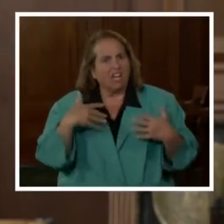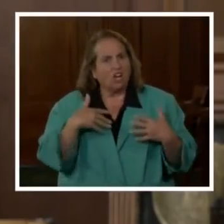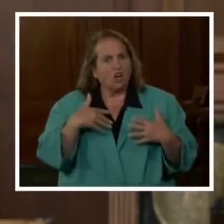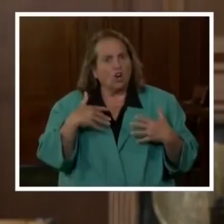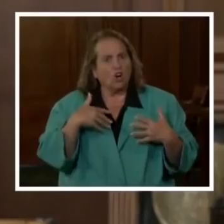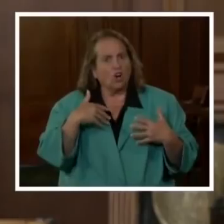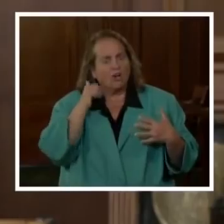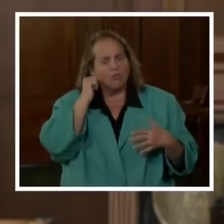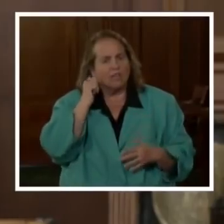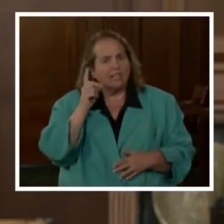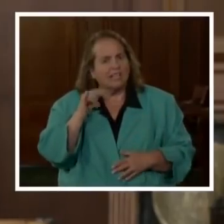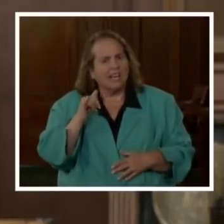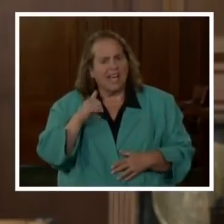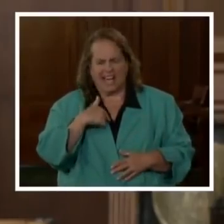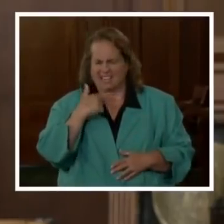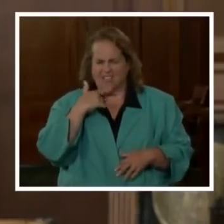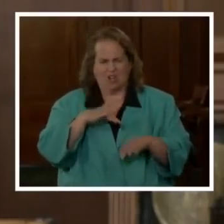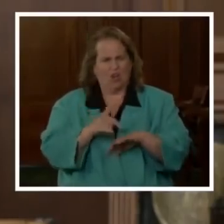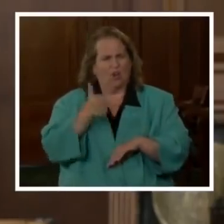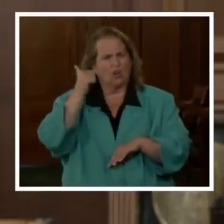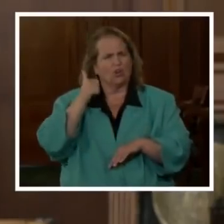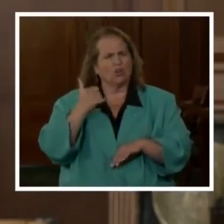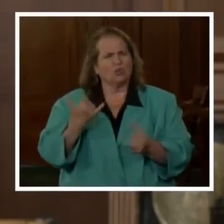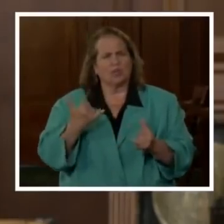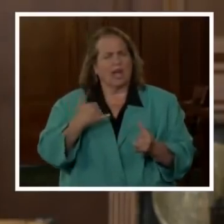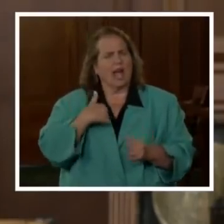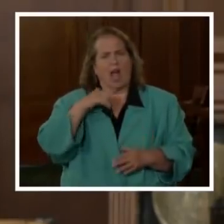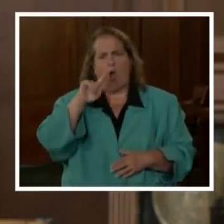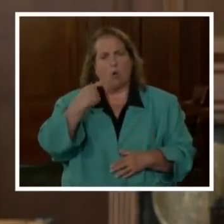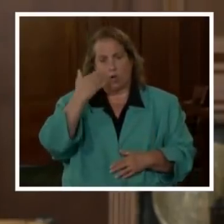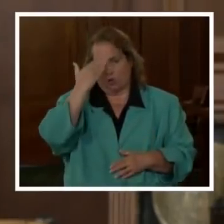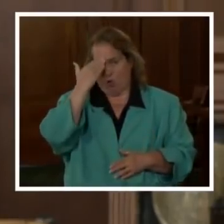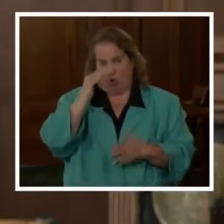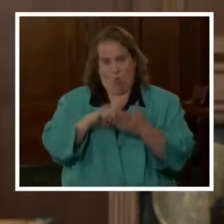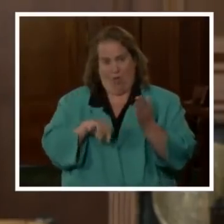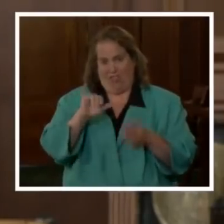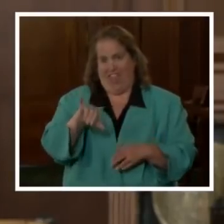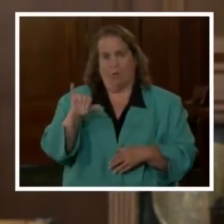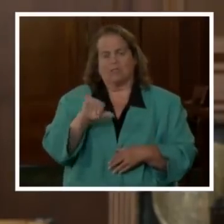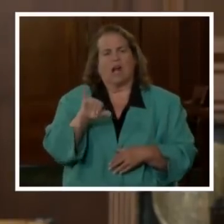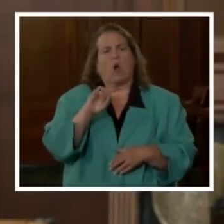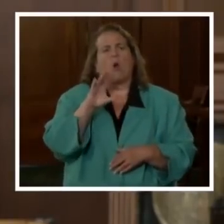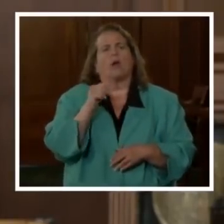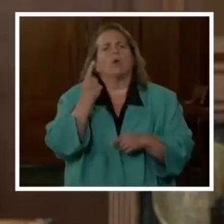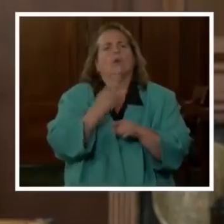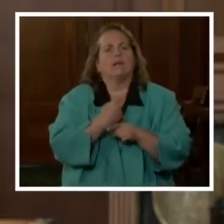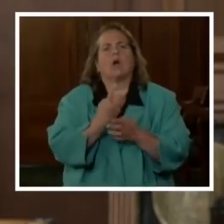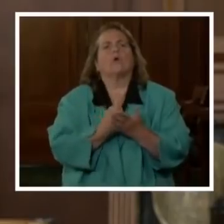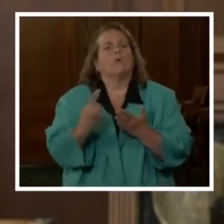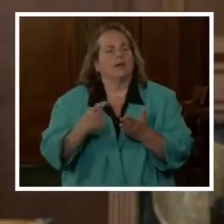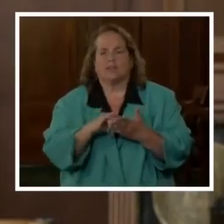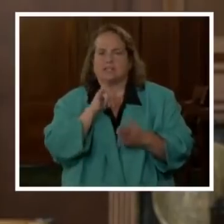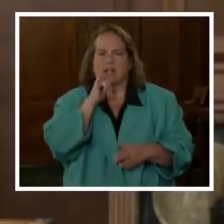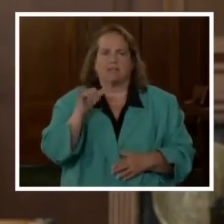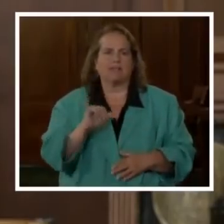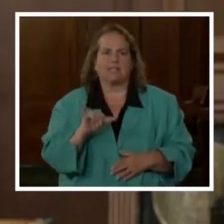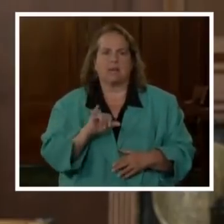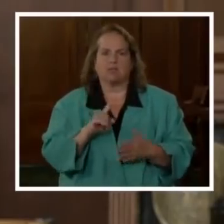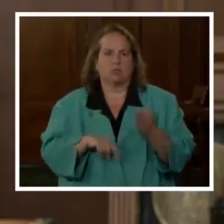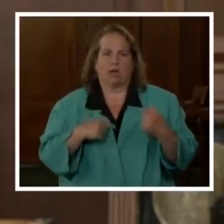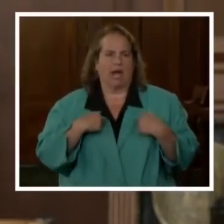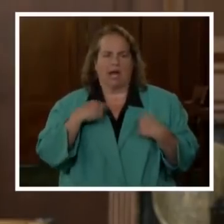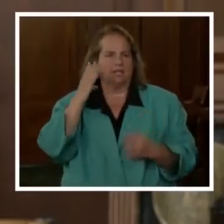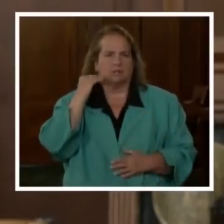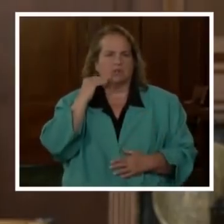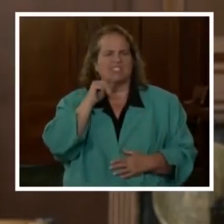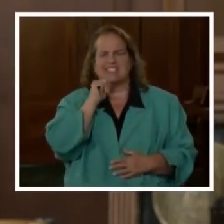terror. I said earlier today, I've only known what that's like for a day or a week. It's not the same what I experienced.